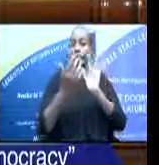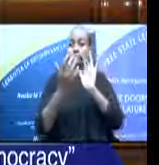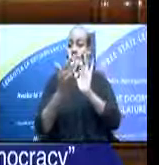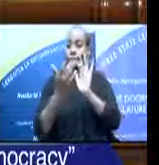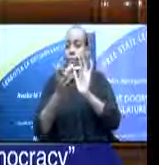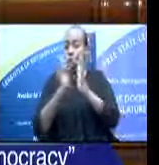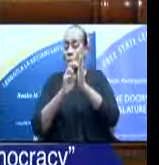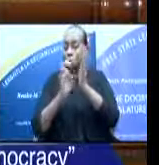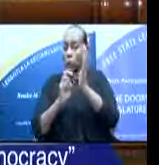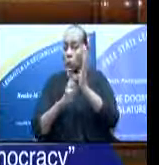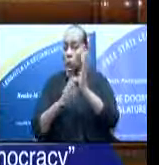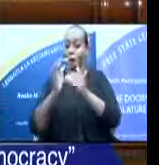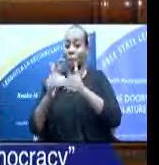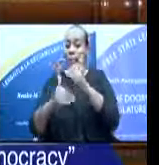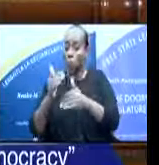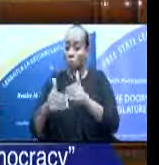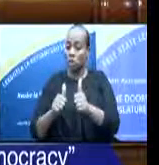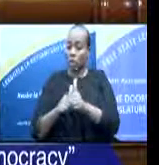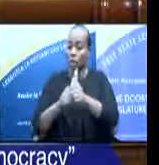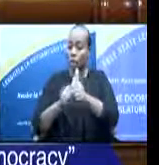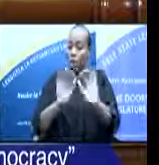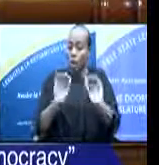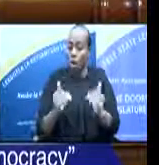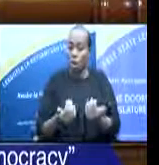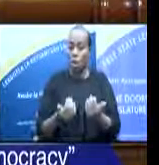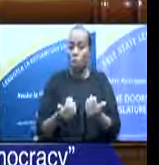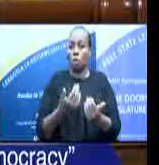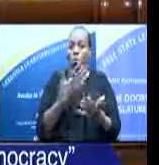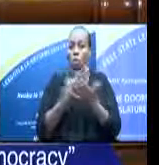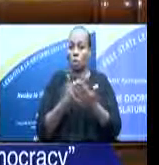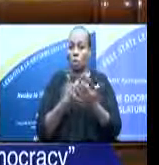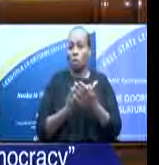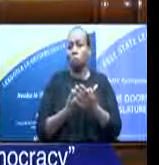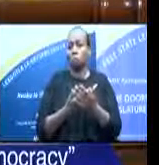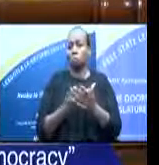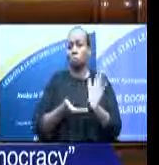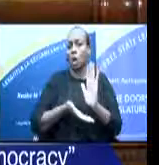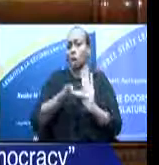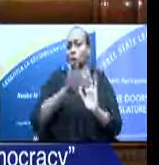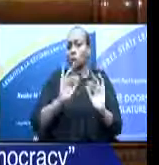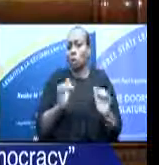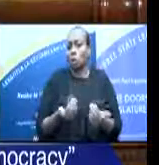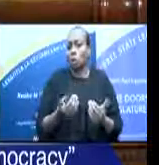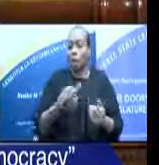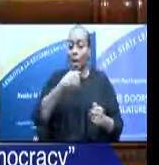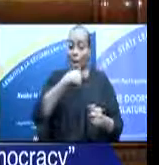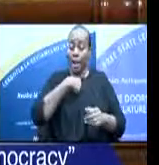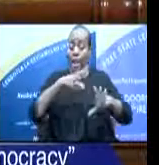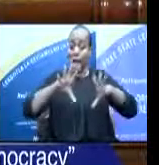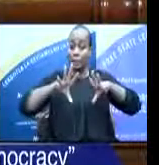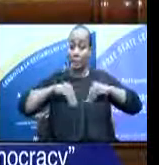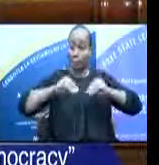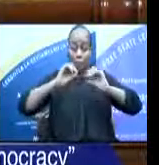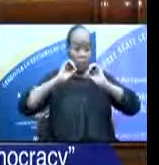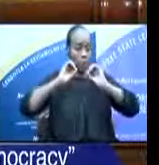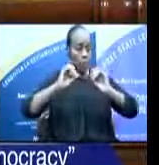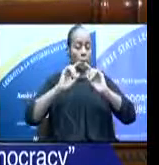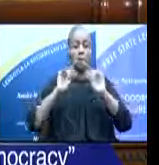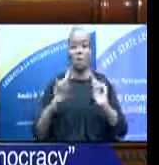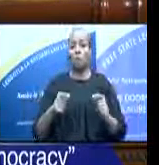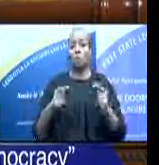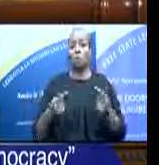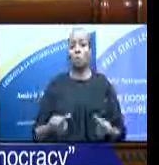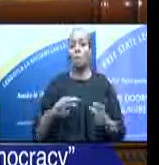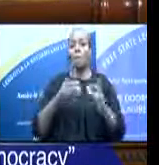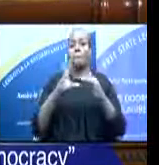your rules on the processes you might take so that you can be able to raise that. But what I'm not going to accept is for